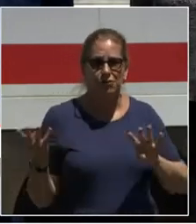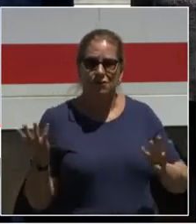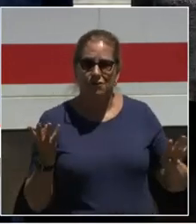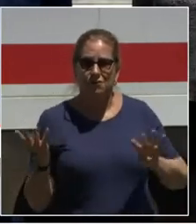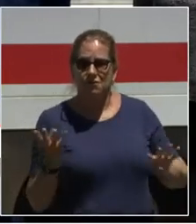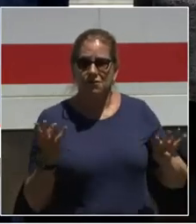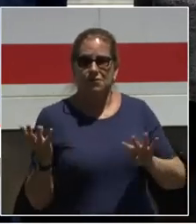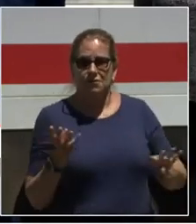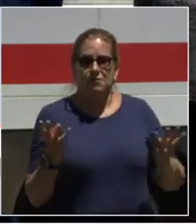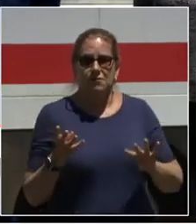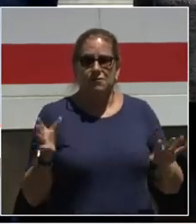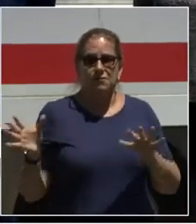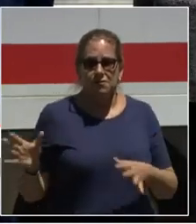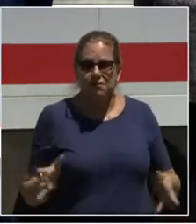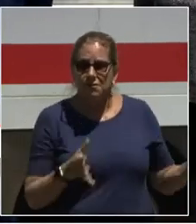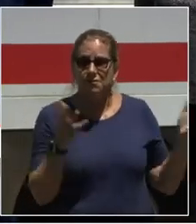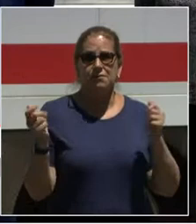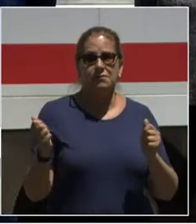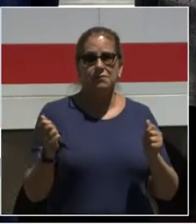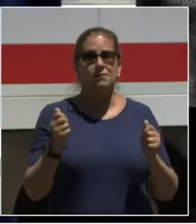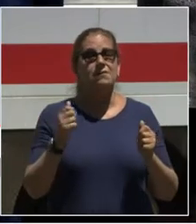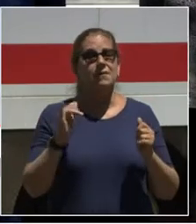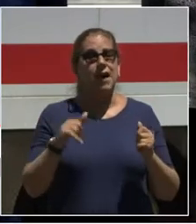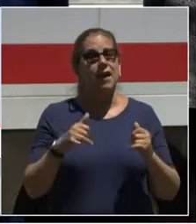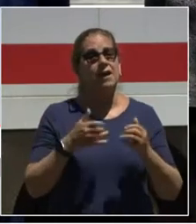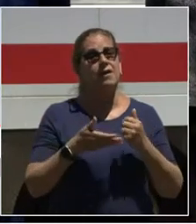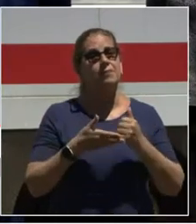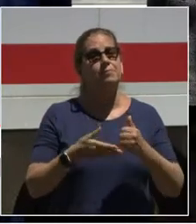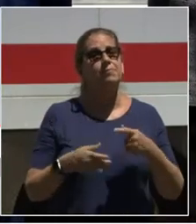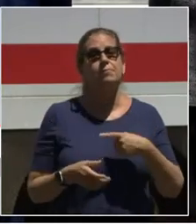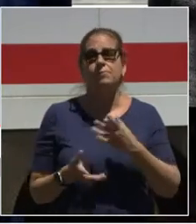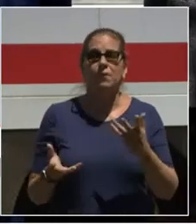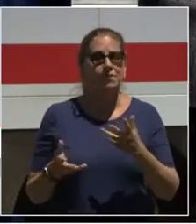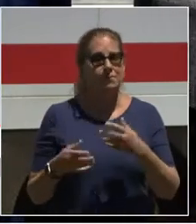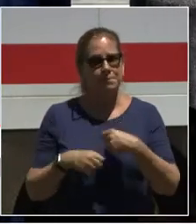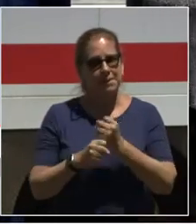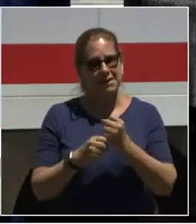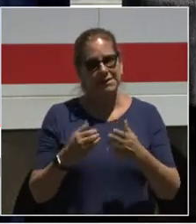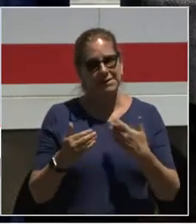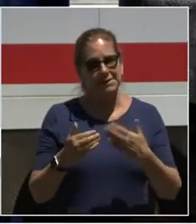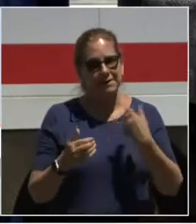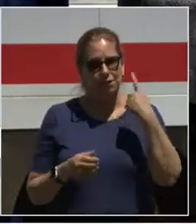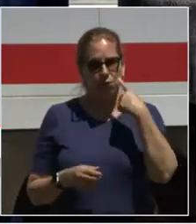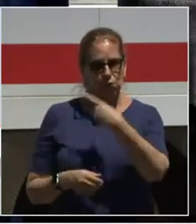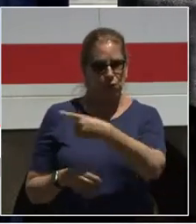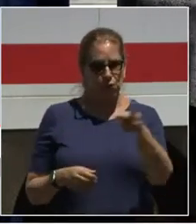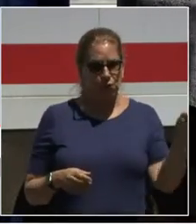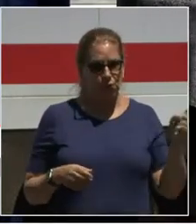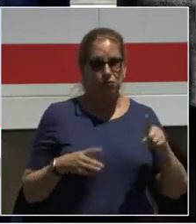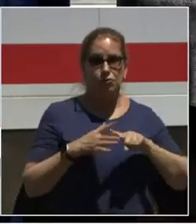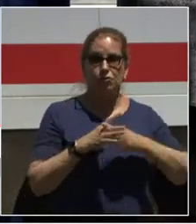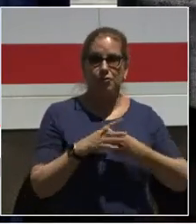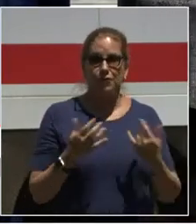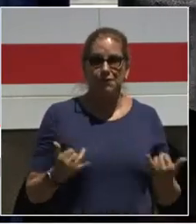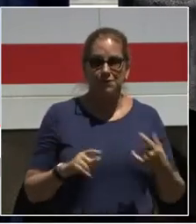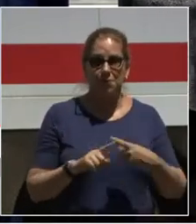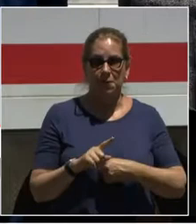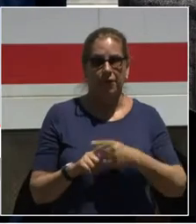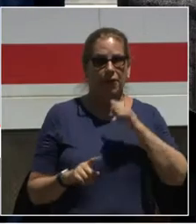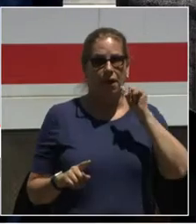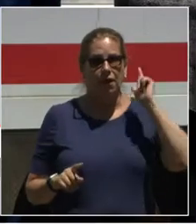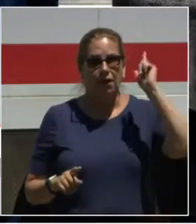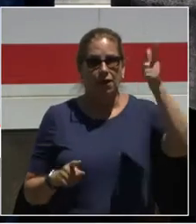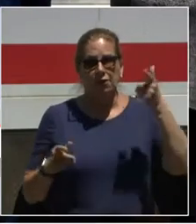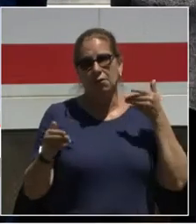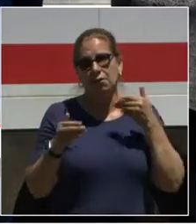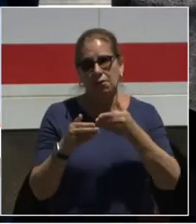To help make it easier, beginning this month, DC Health will expand access to vaccination services